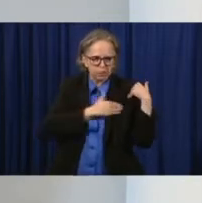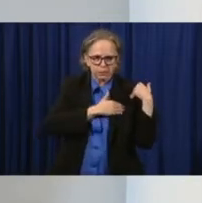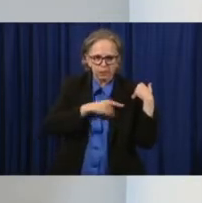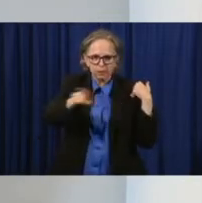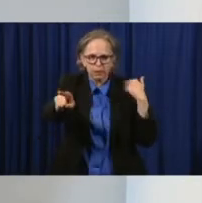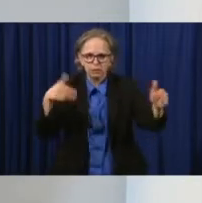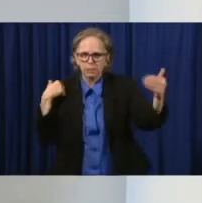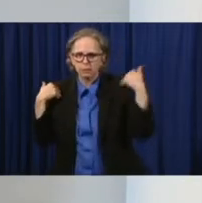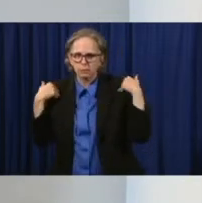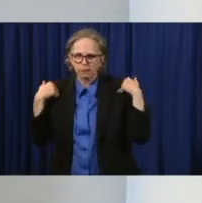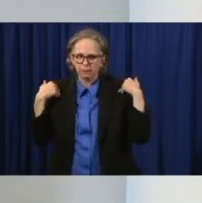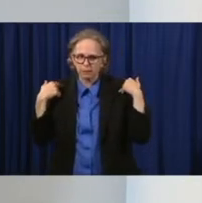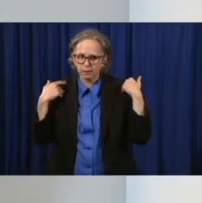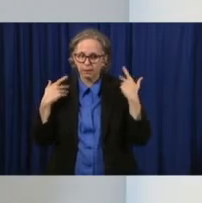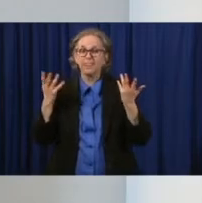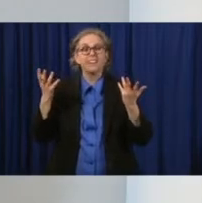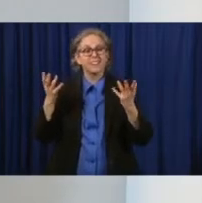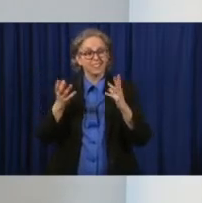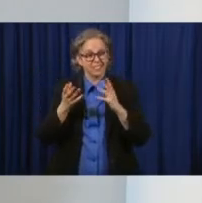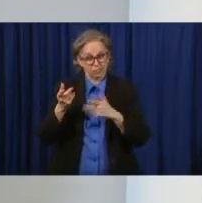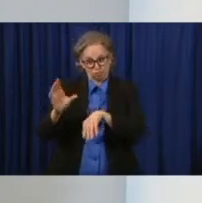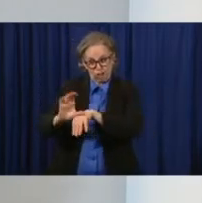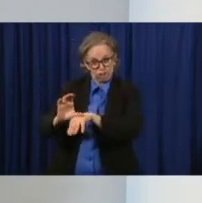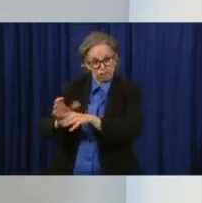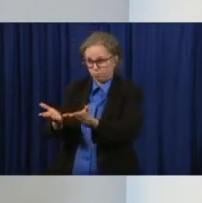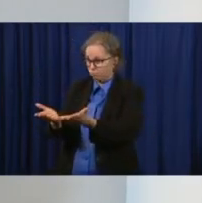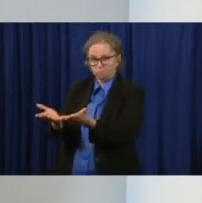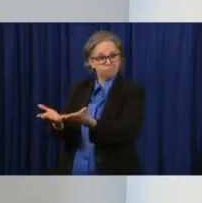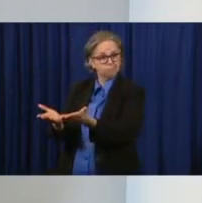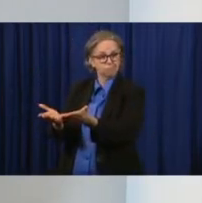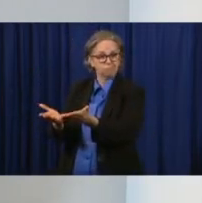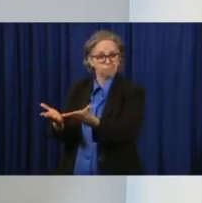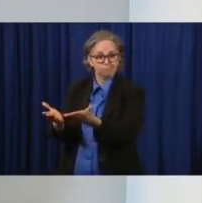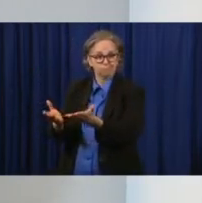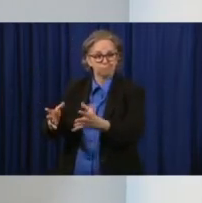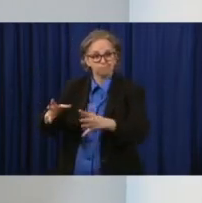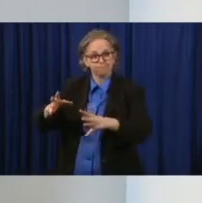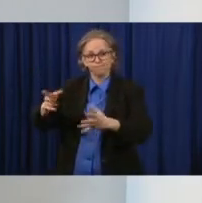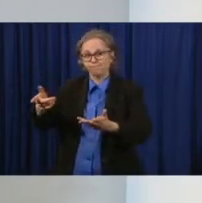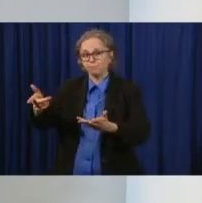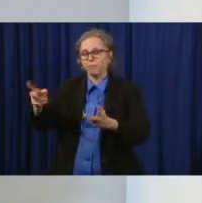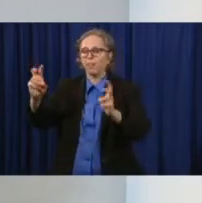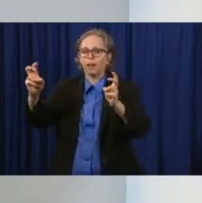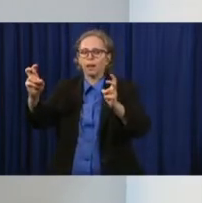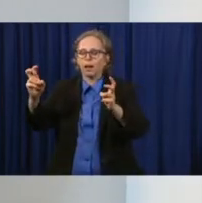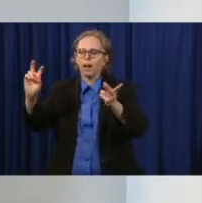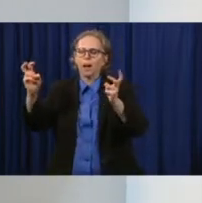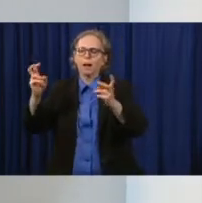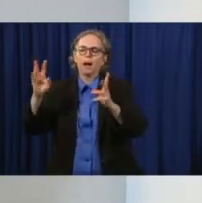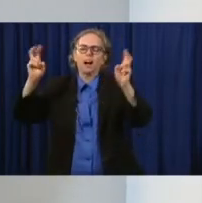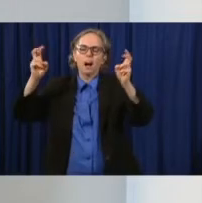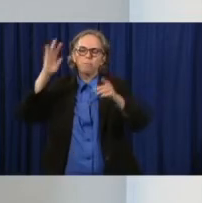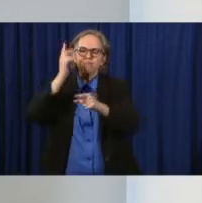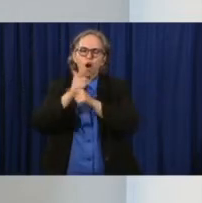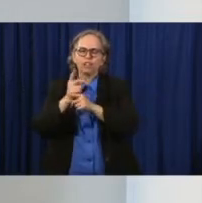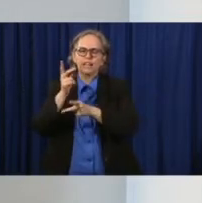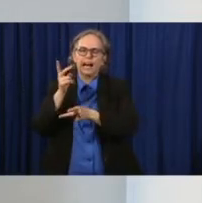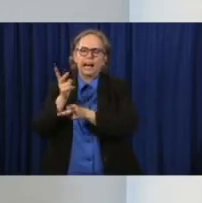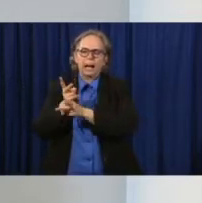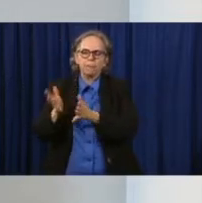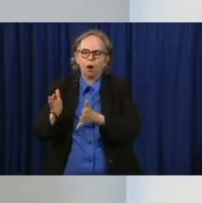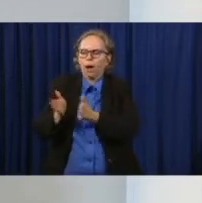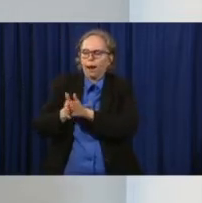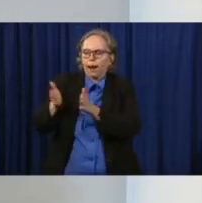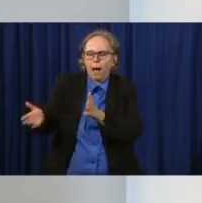about churches, to be our brother's keeper, to love our neighbor as ourself, and to try to make sure that